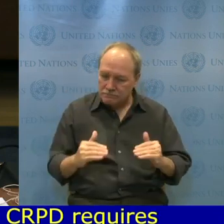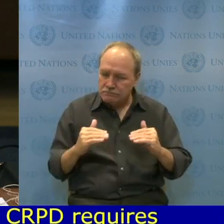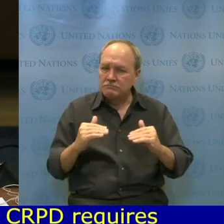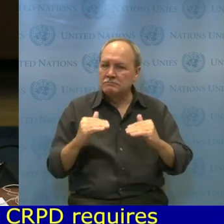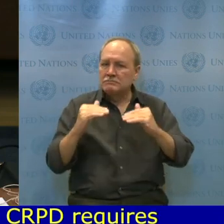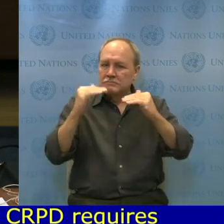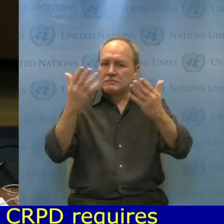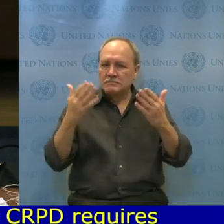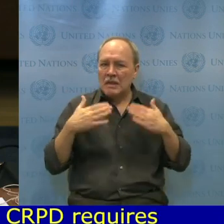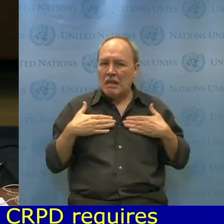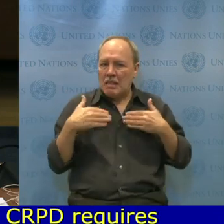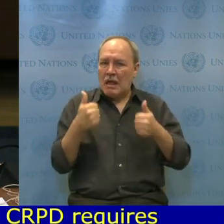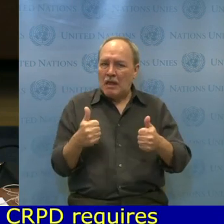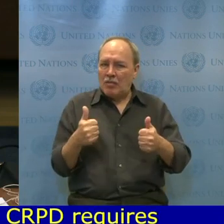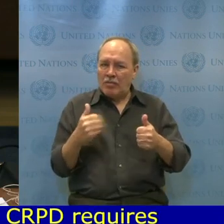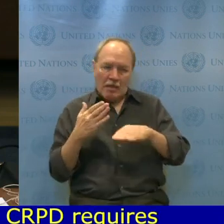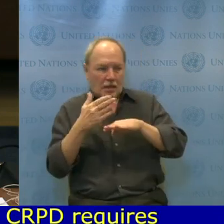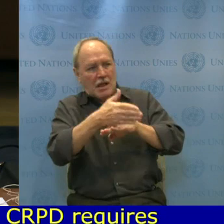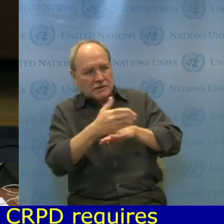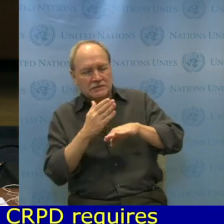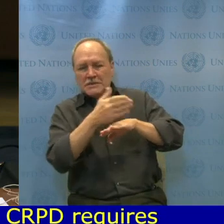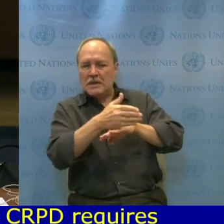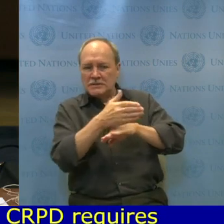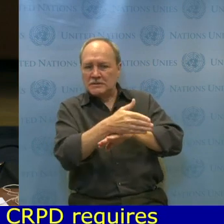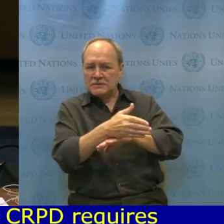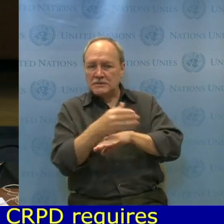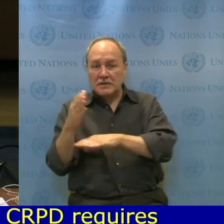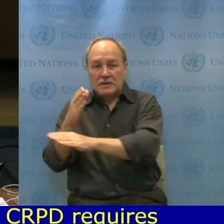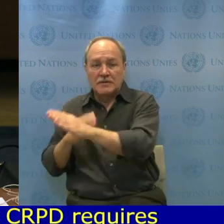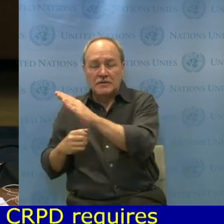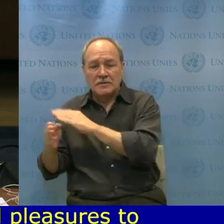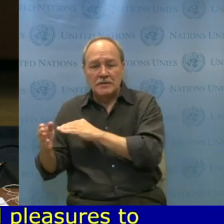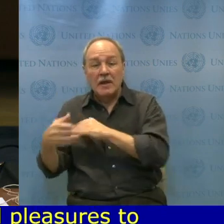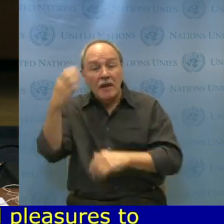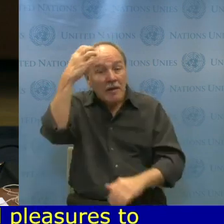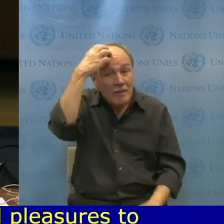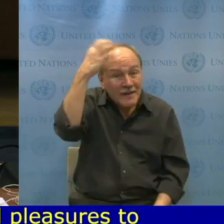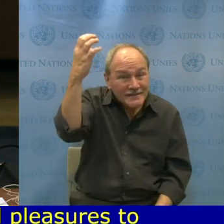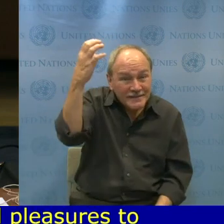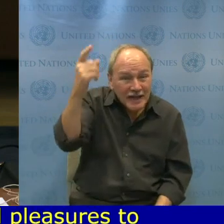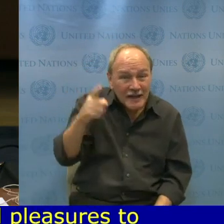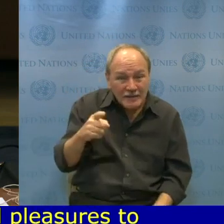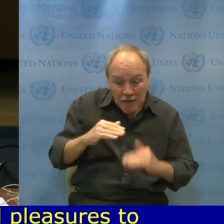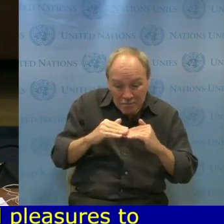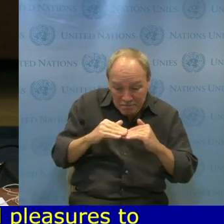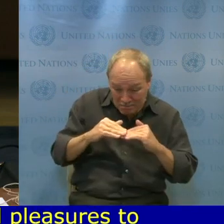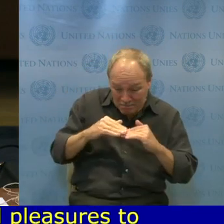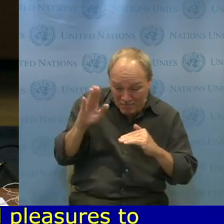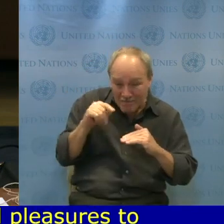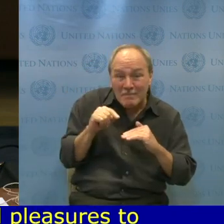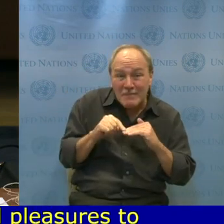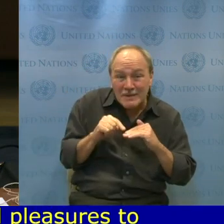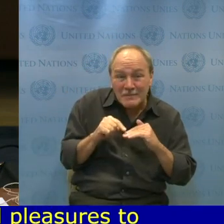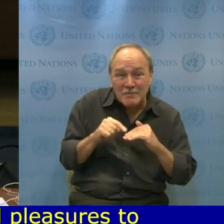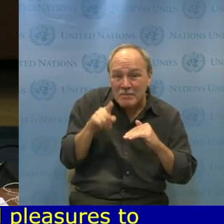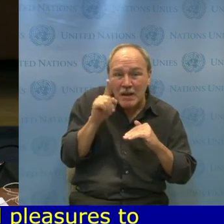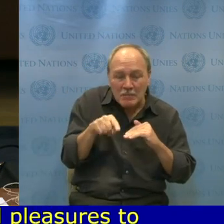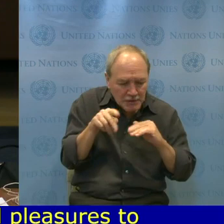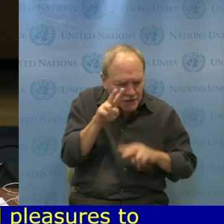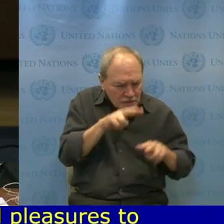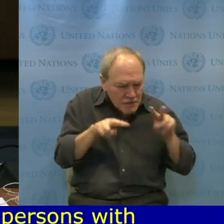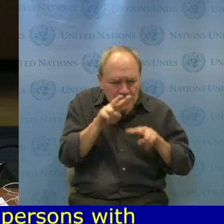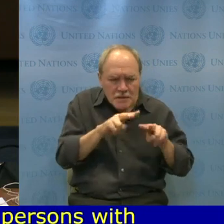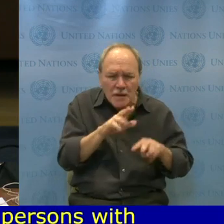with disabilities. The states, as a minimum, have to review their legal and political frameworks. They have to make progress